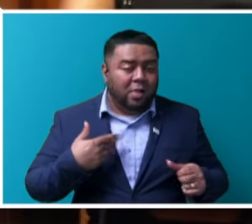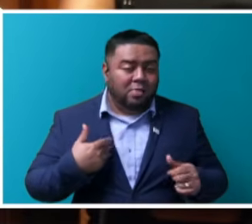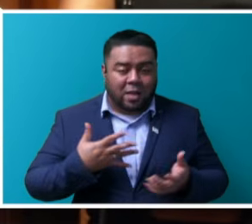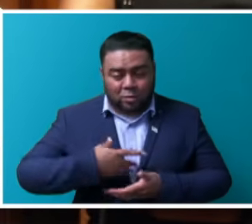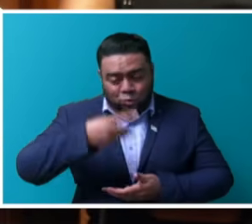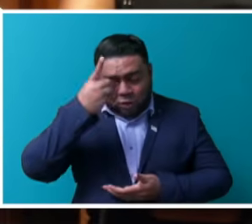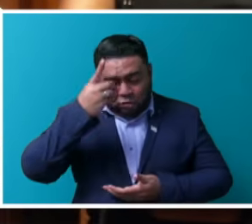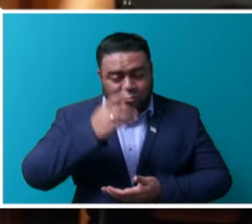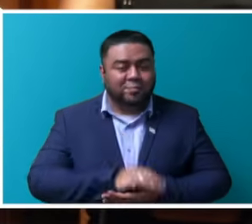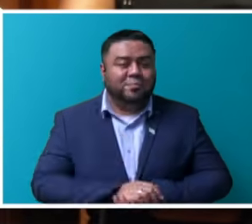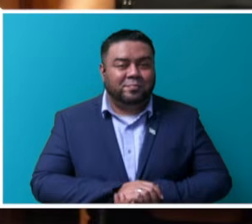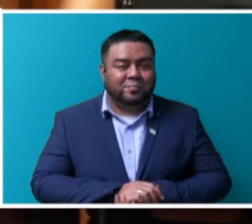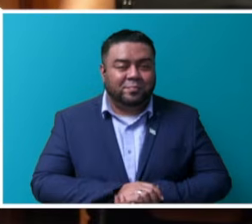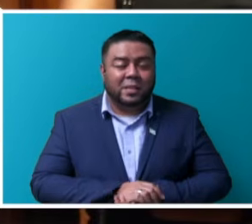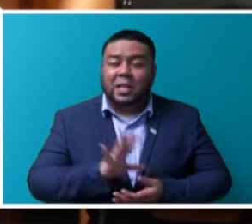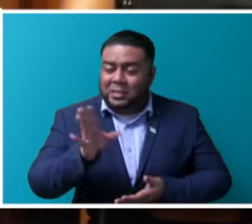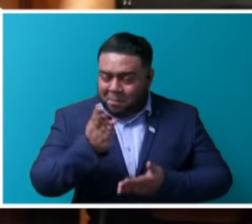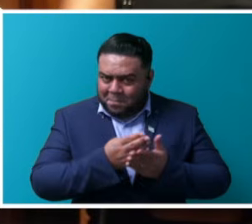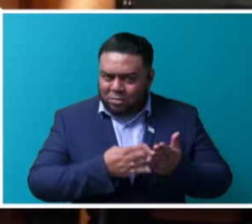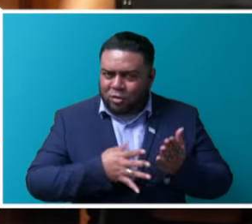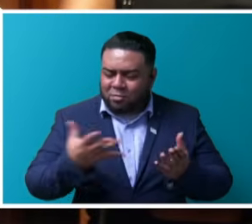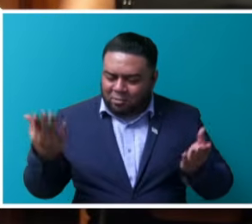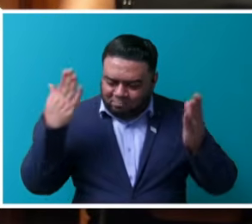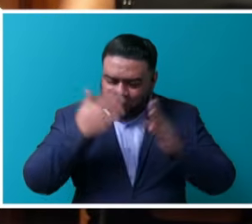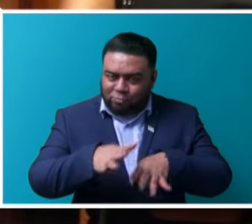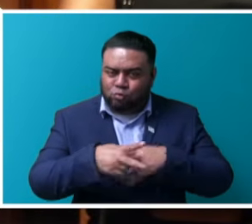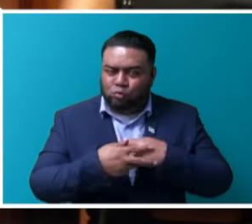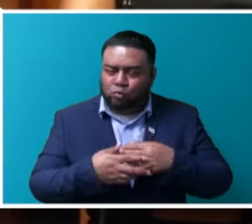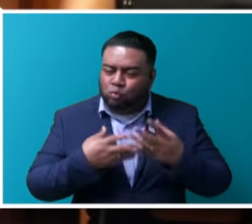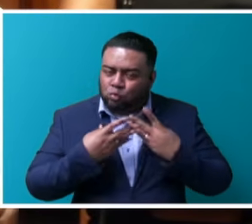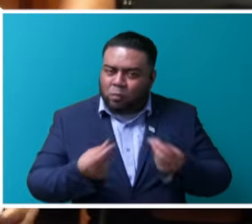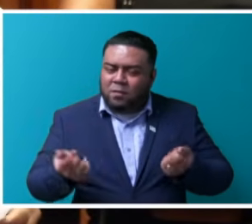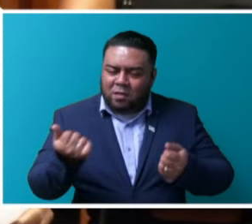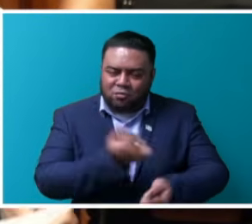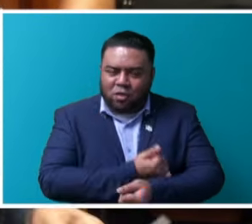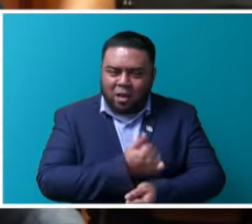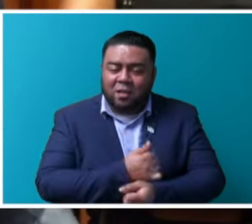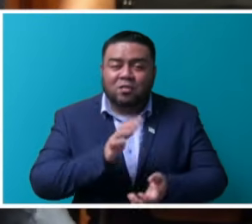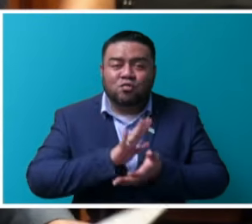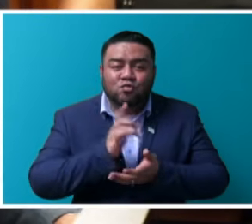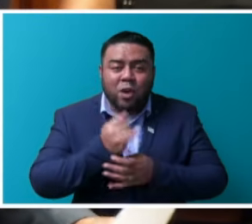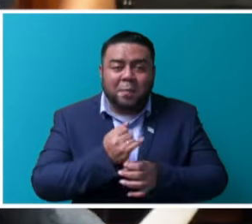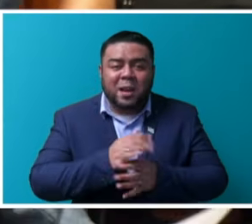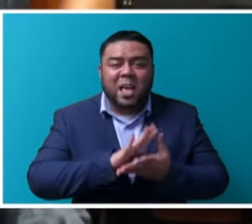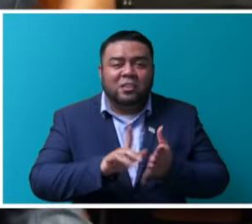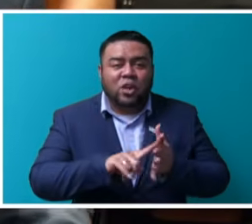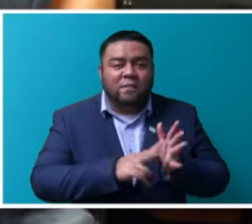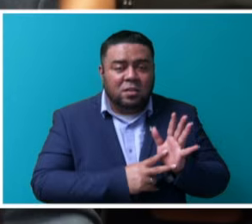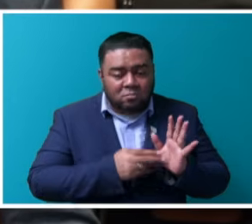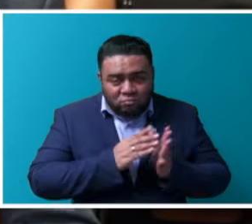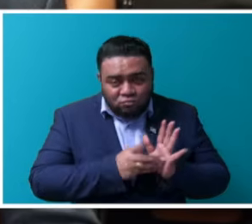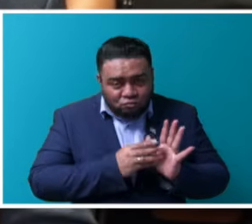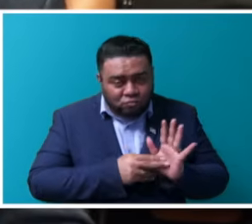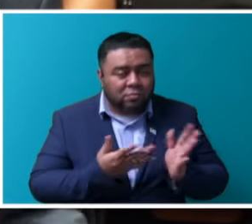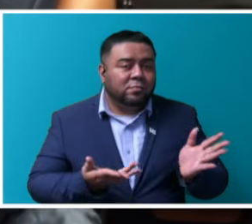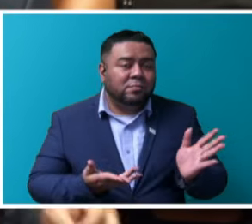education. It is a budget that directly addresses the scourge of drugs, crime, and HIV. It is a